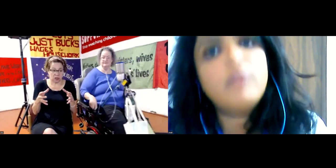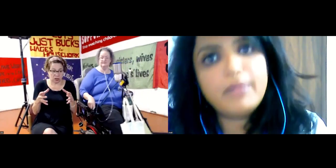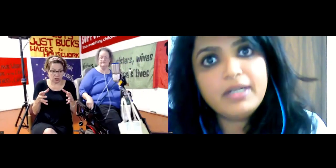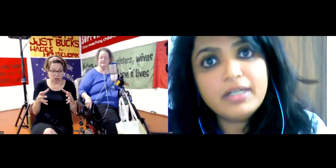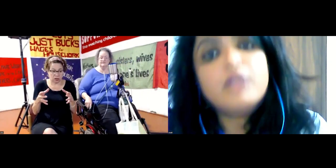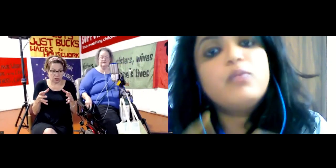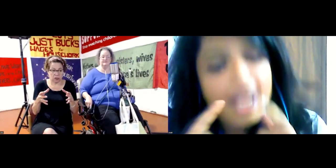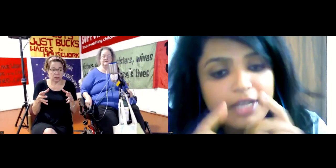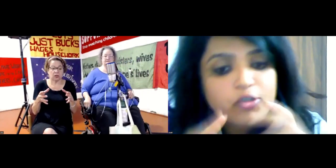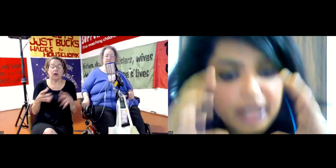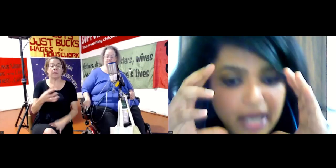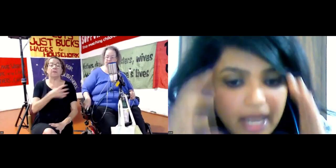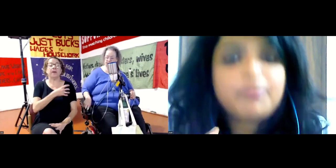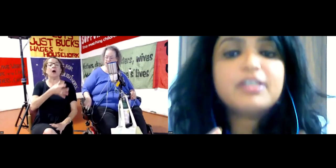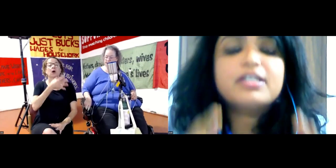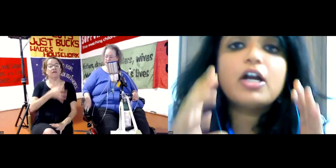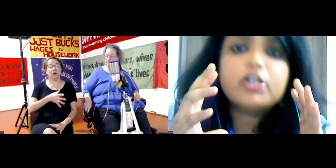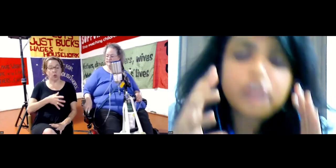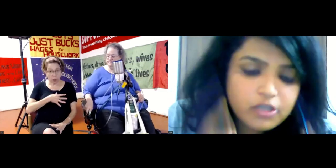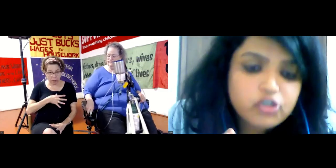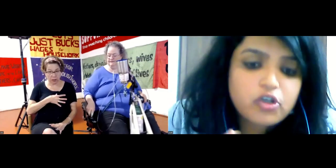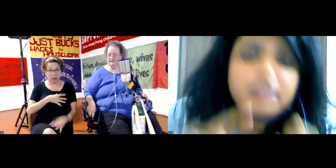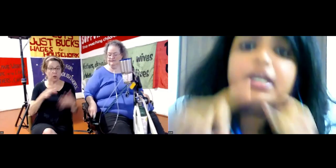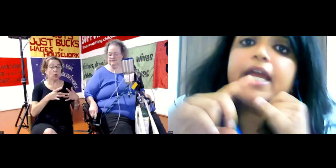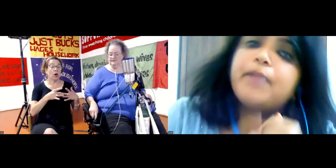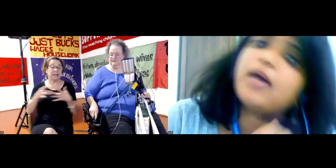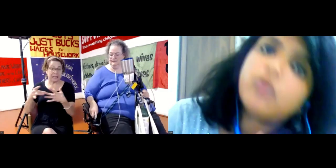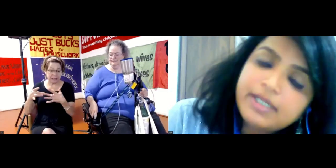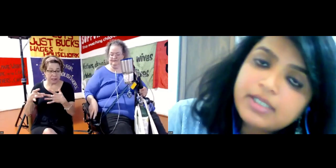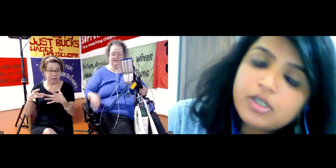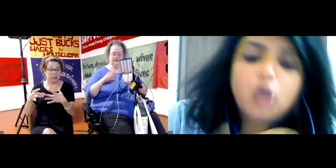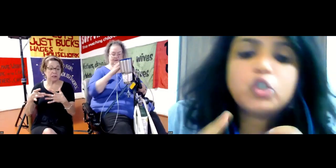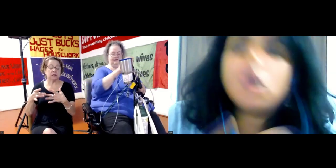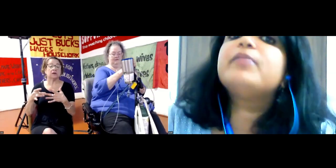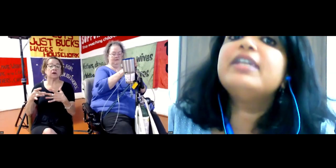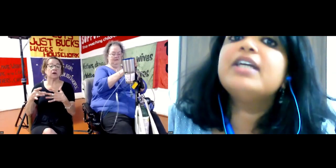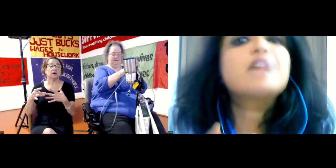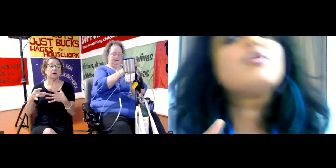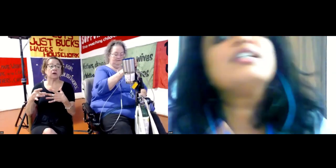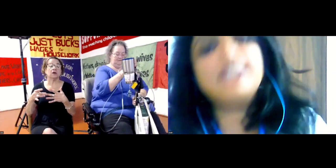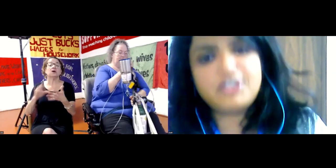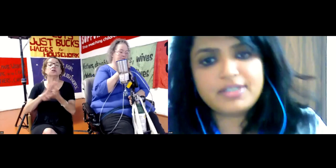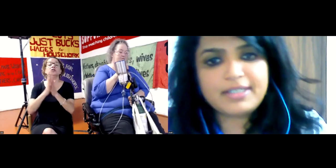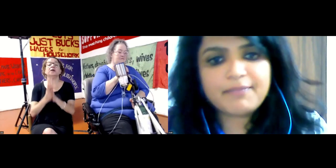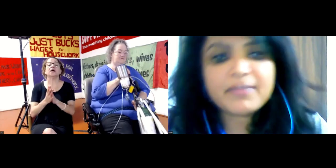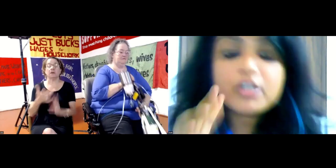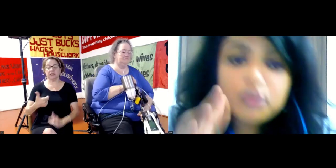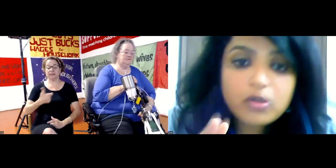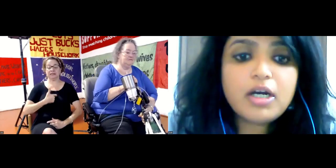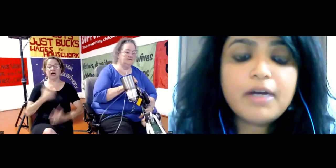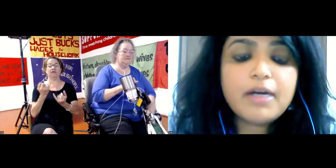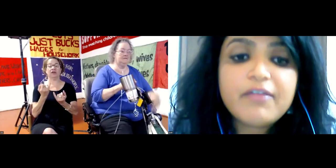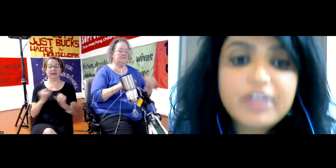of women will actually help us ensure empowerment, autonomy, as well as agency.